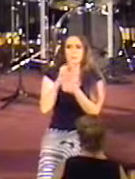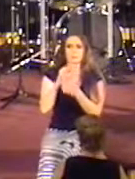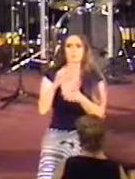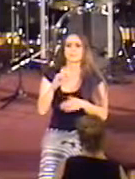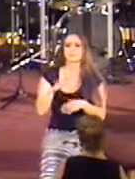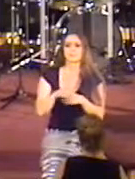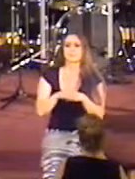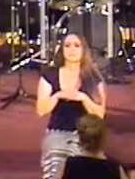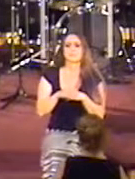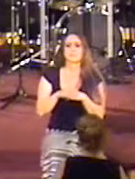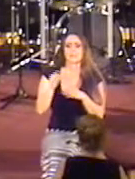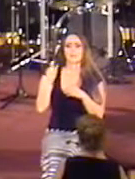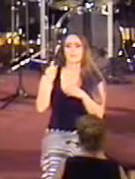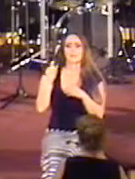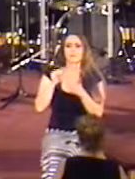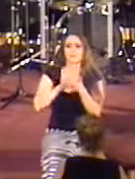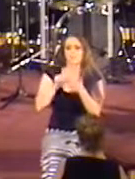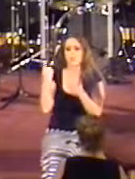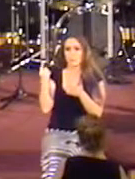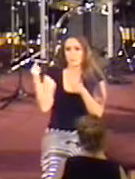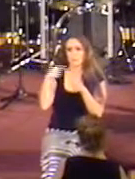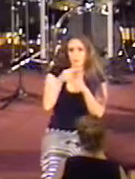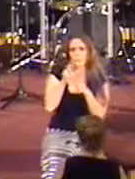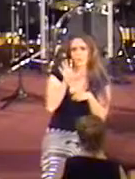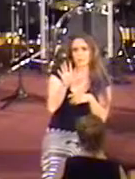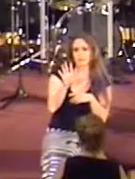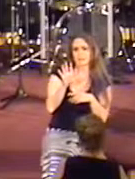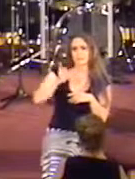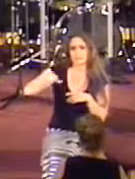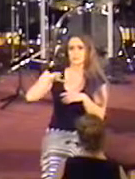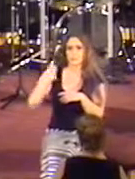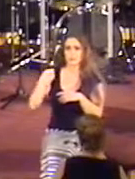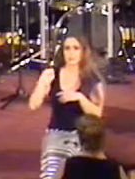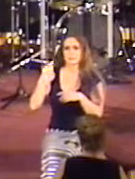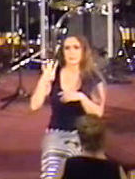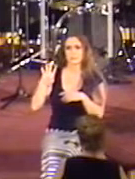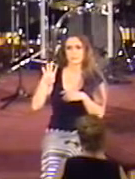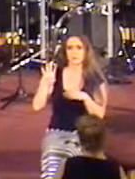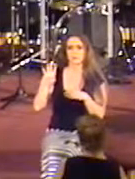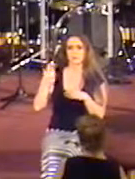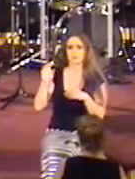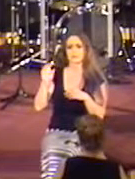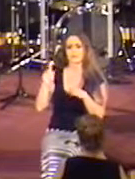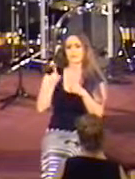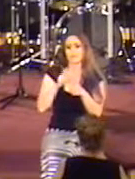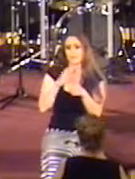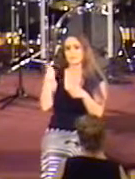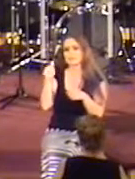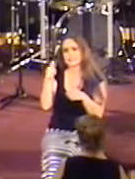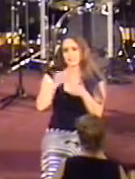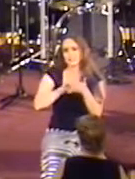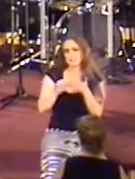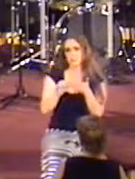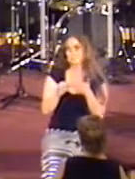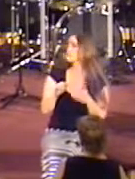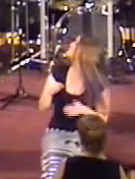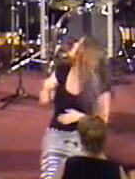few minutes, we'll look at verses 1 through 5. So James chapter 4, the first 10 verses. The theme this morning